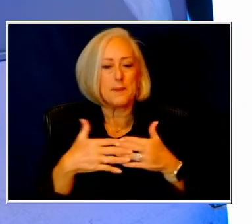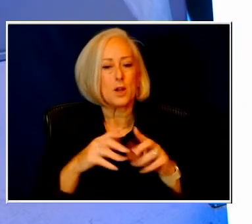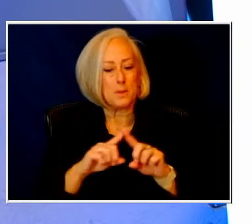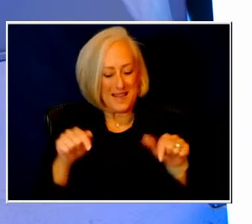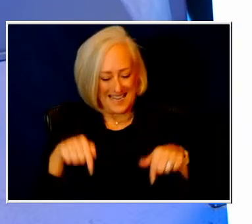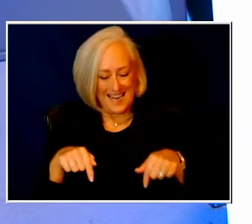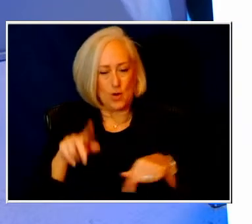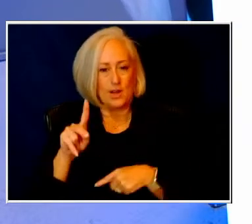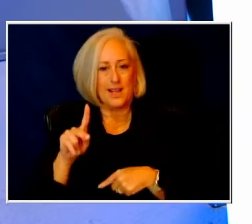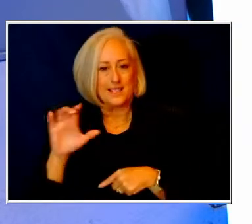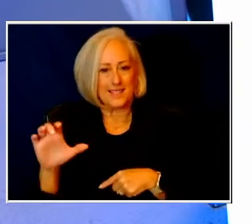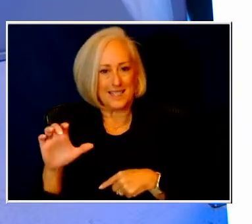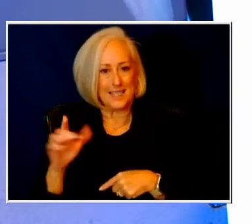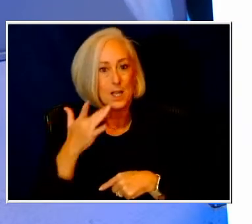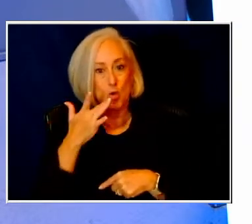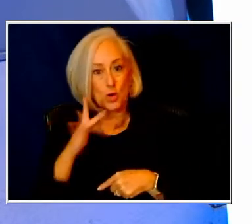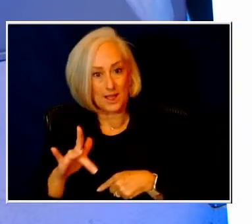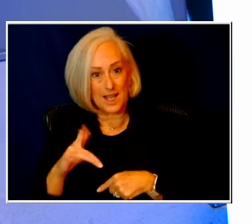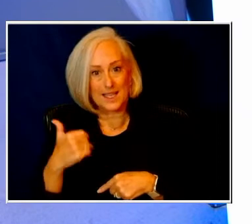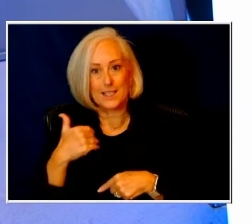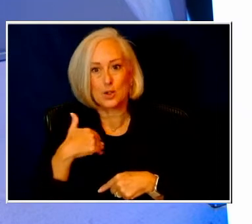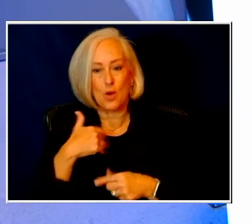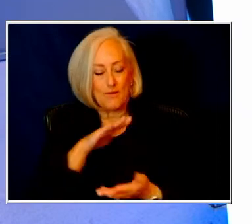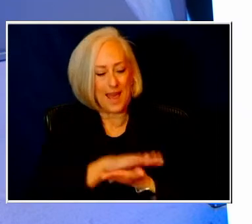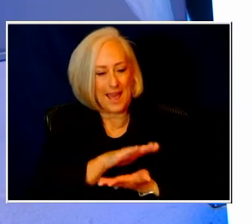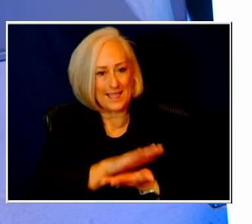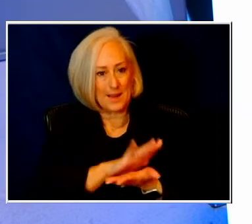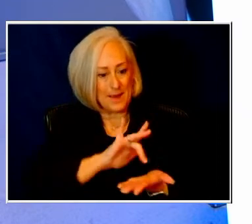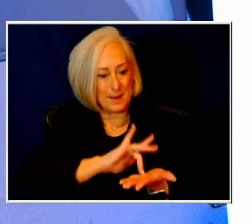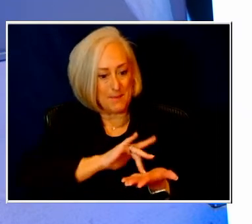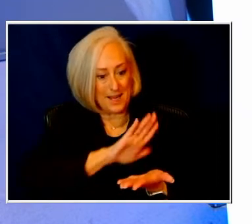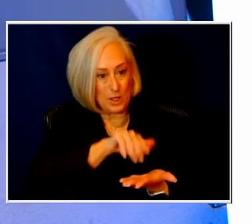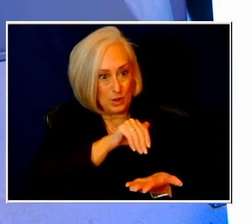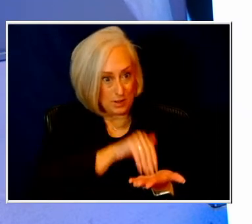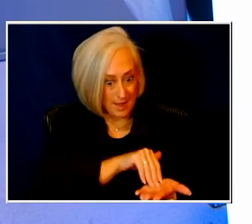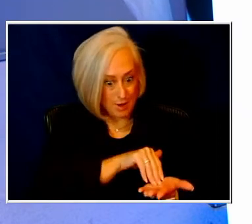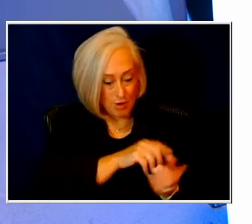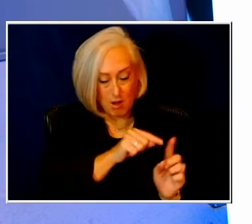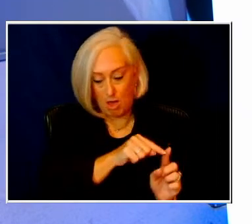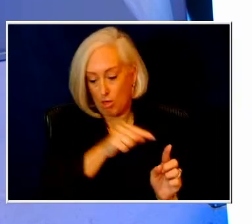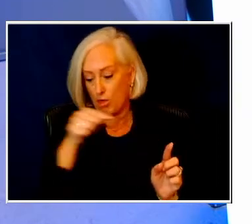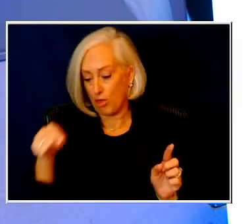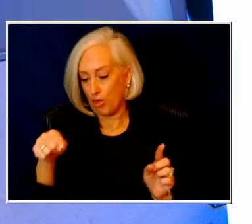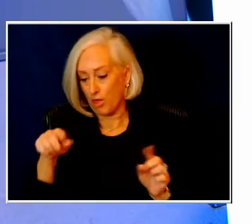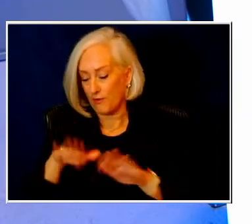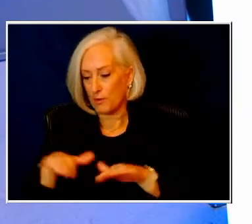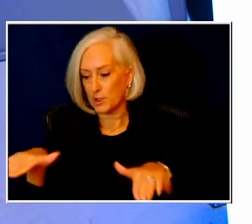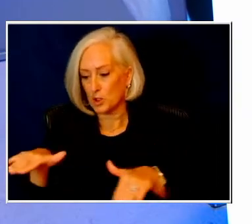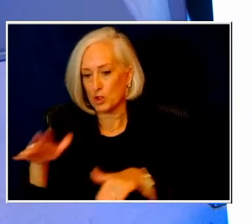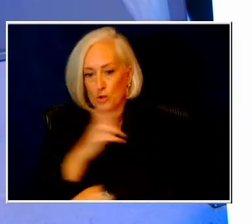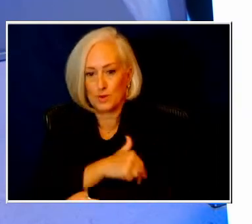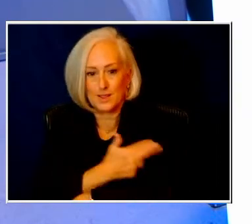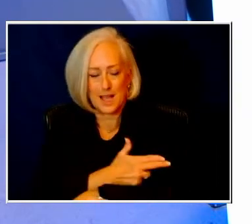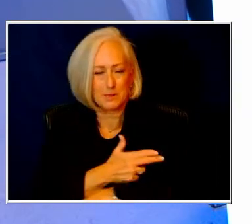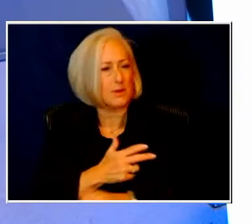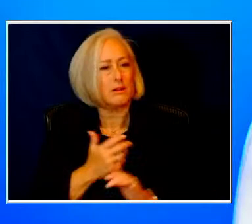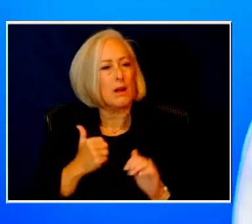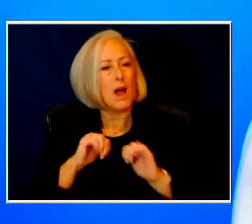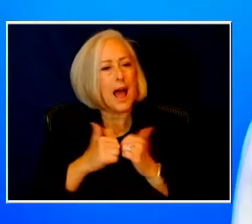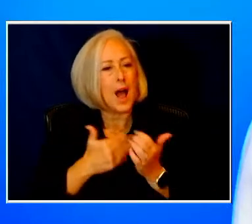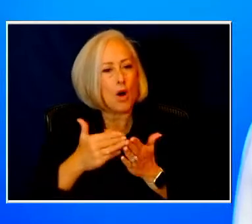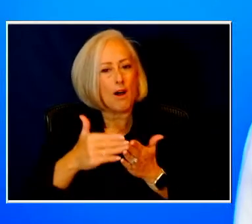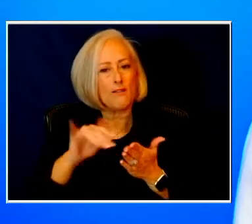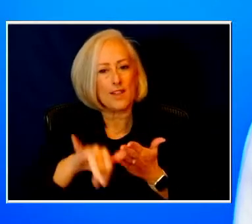lucky to have an academic medical center just down the street from a children's hospital. How often does that happen? Yeah,